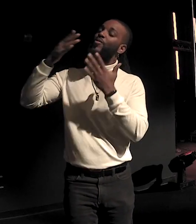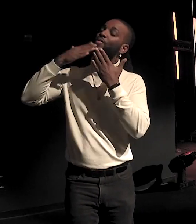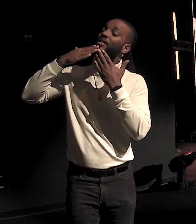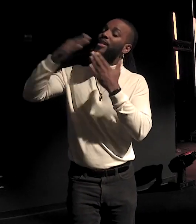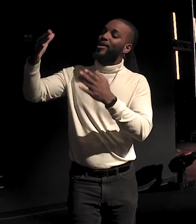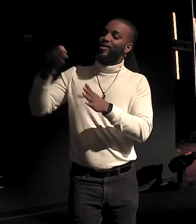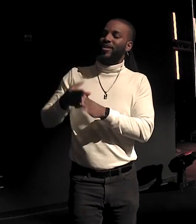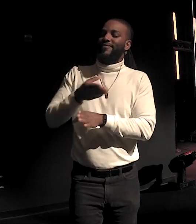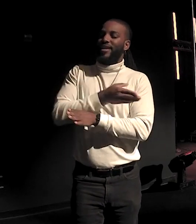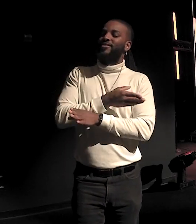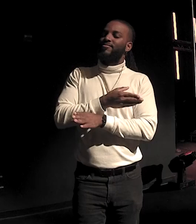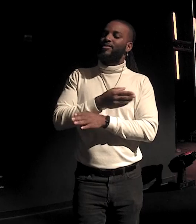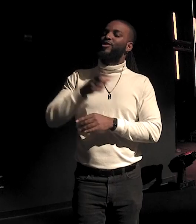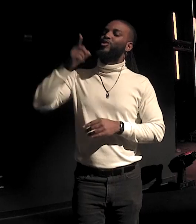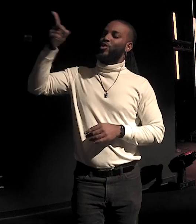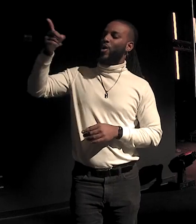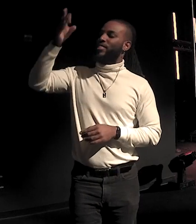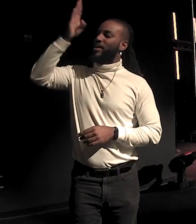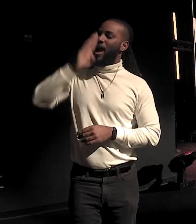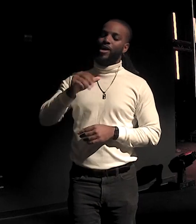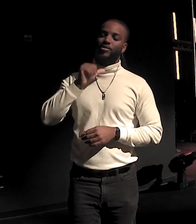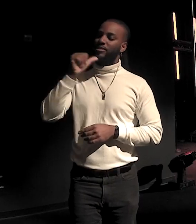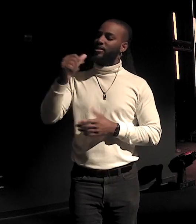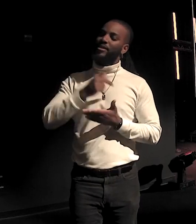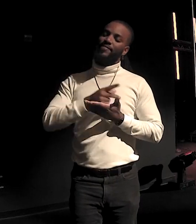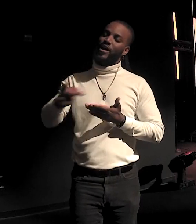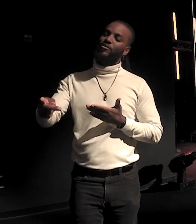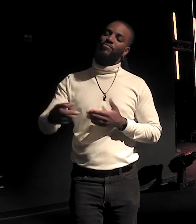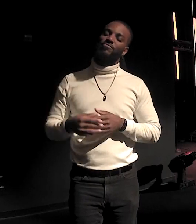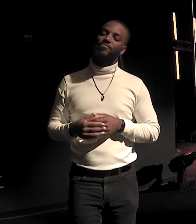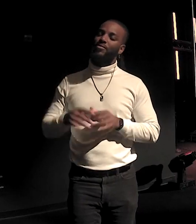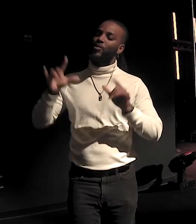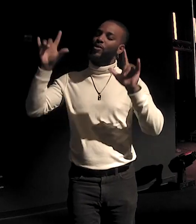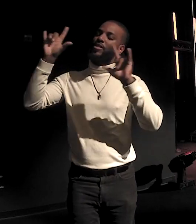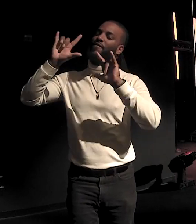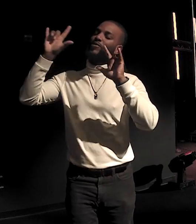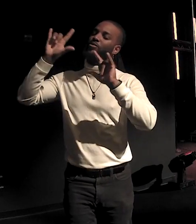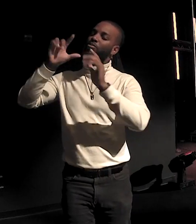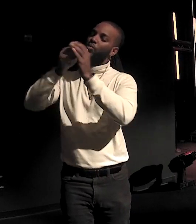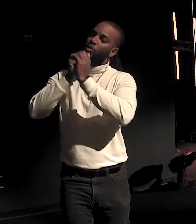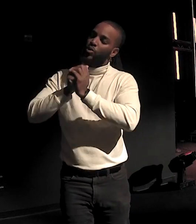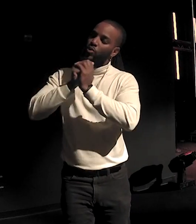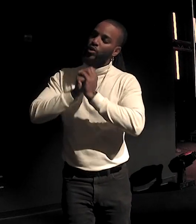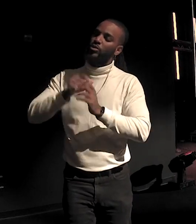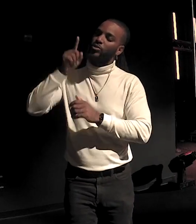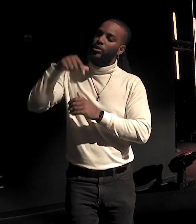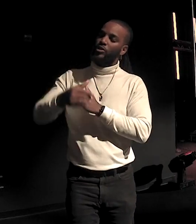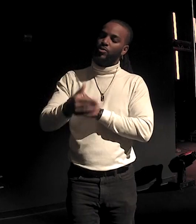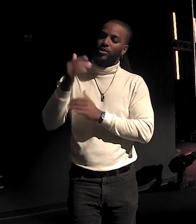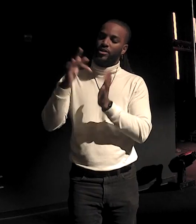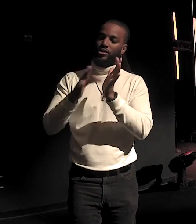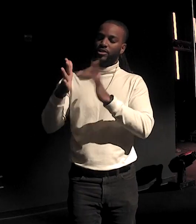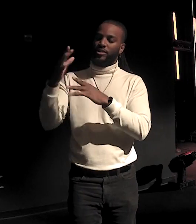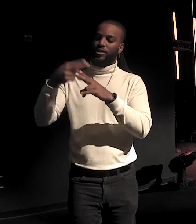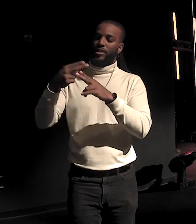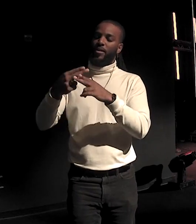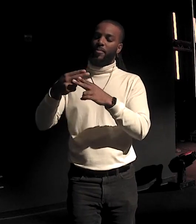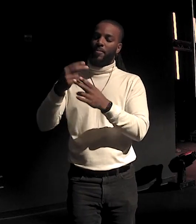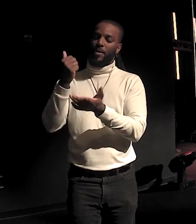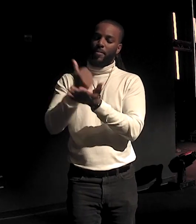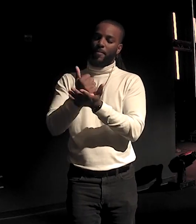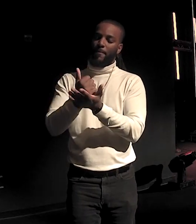in advance because you are a God who does not fail. We love you. We worship you this morning, and it's in your name we pray.